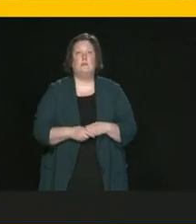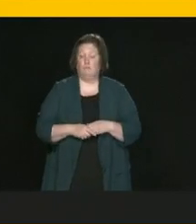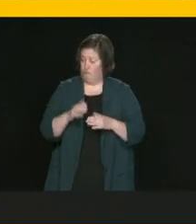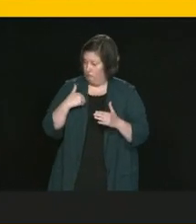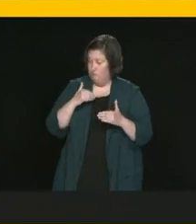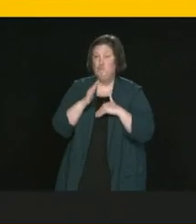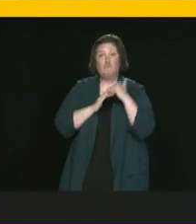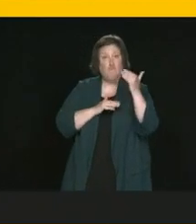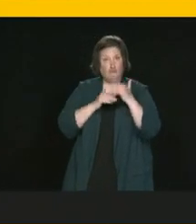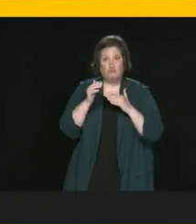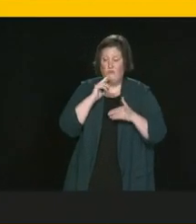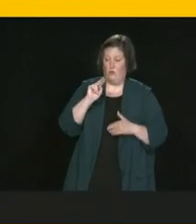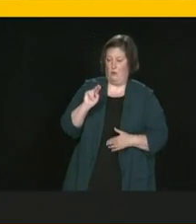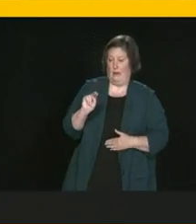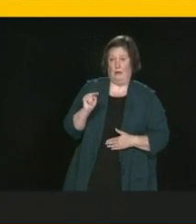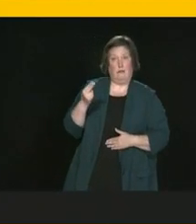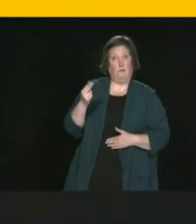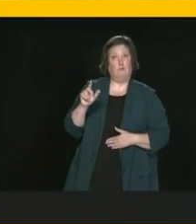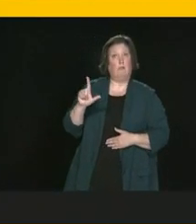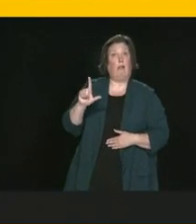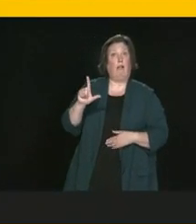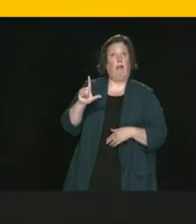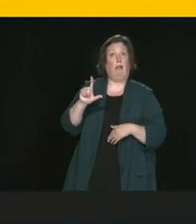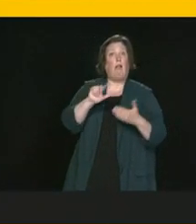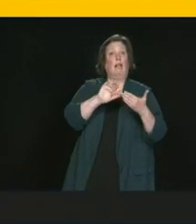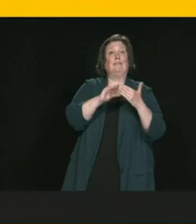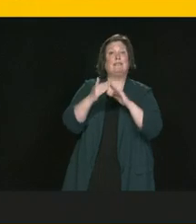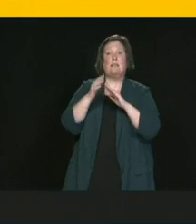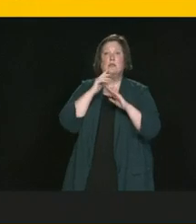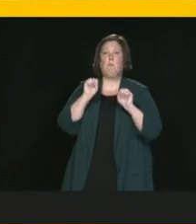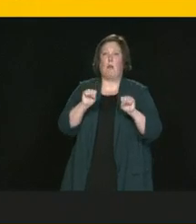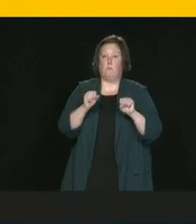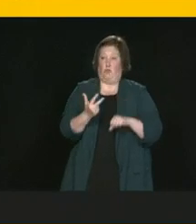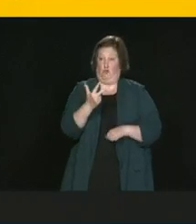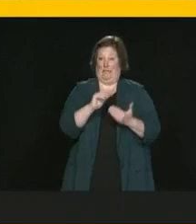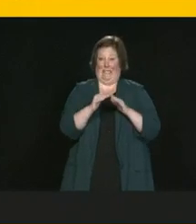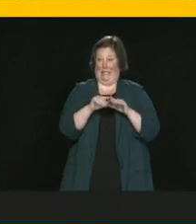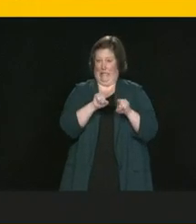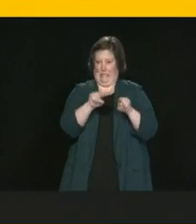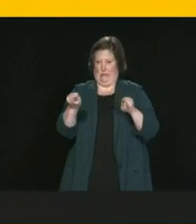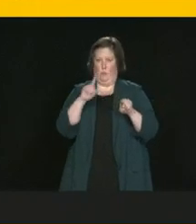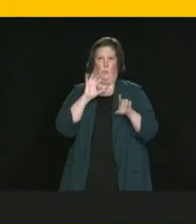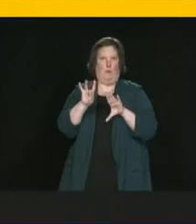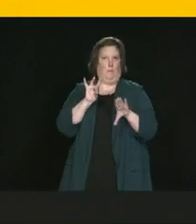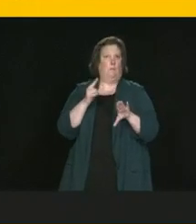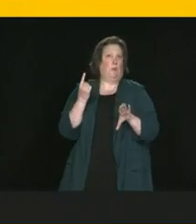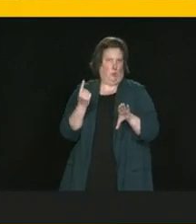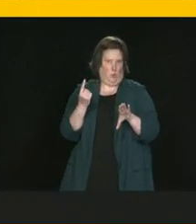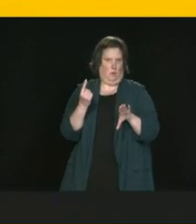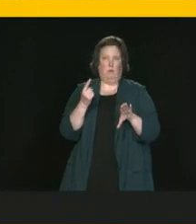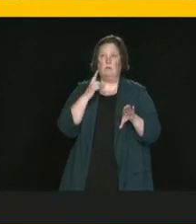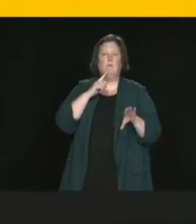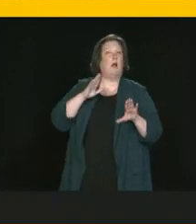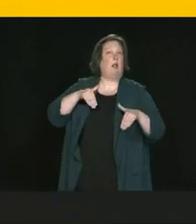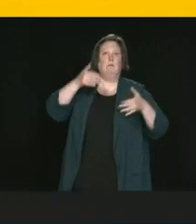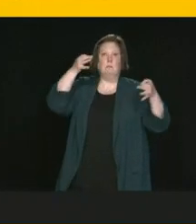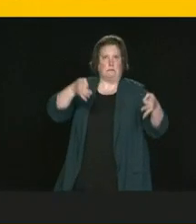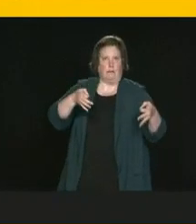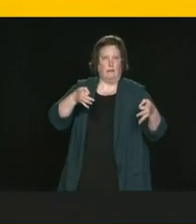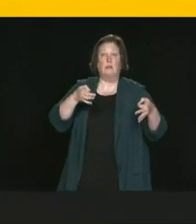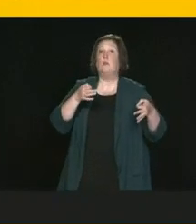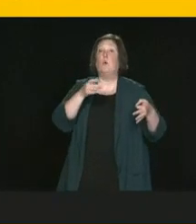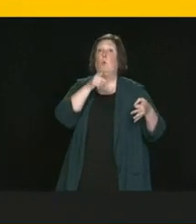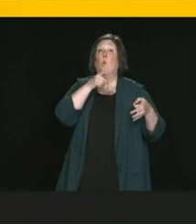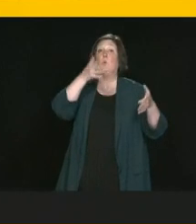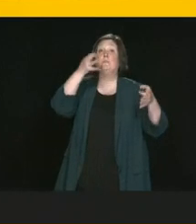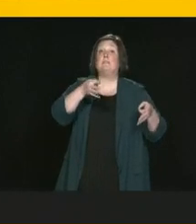moving forward on an NHL hub in one of three Canadian cities that are asking for it. Obviously, the decision needs to be made by